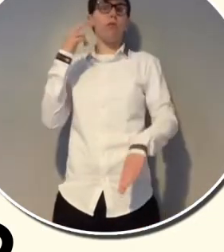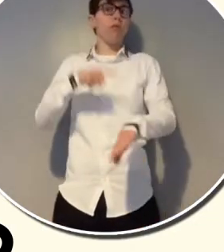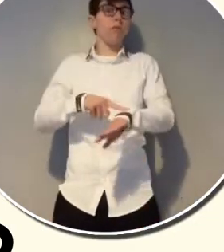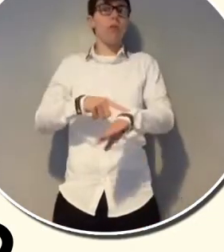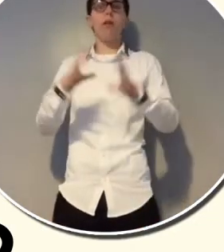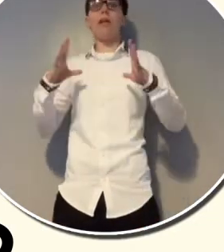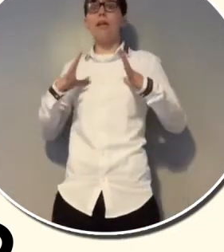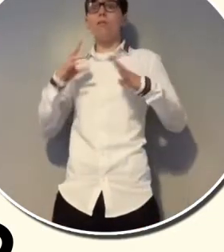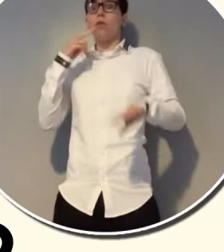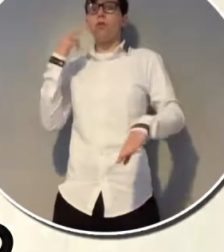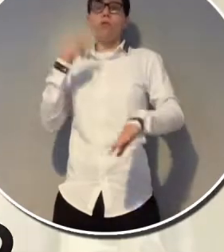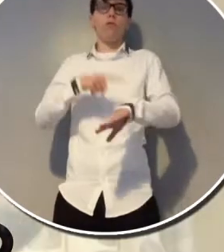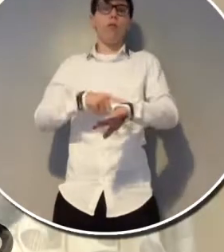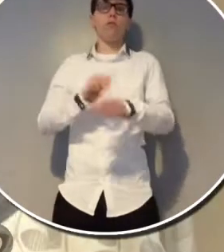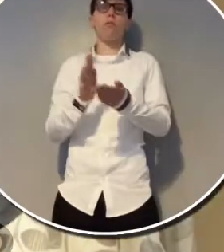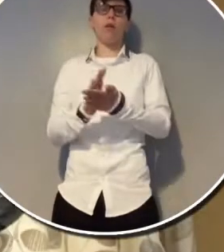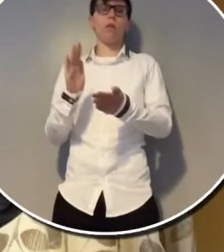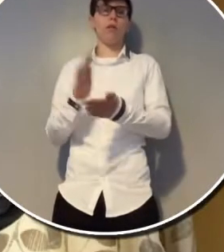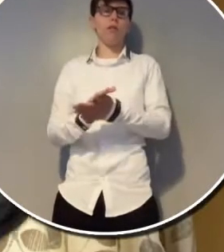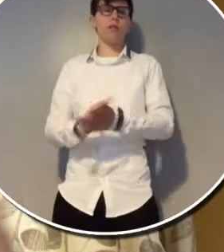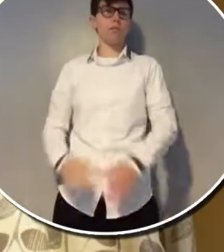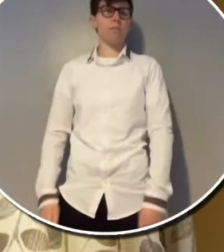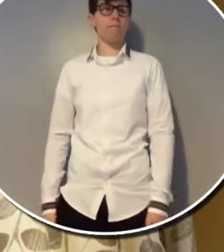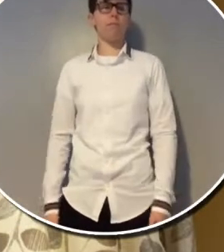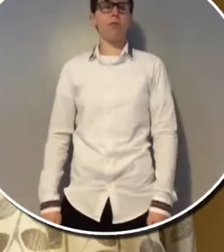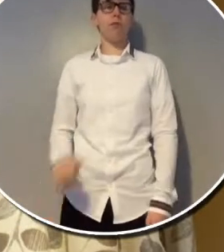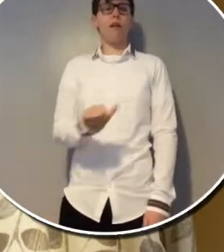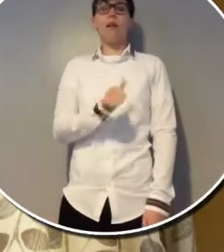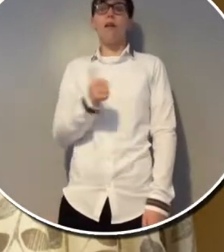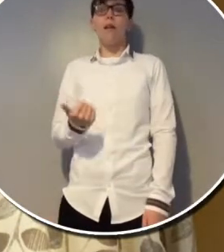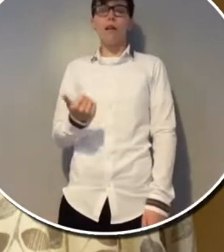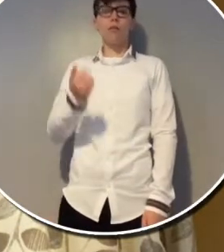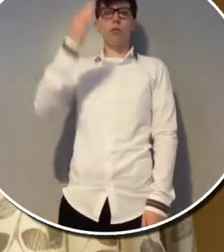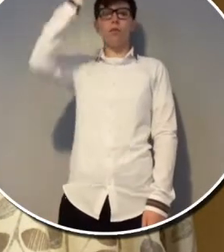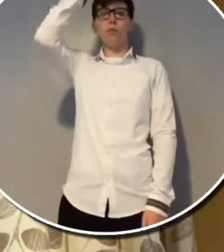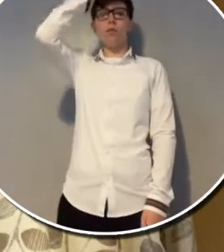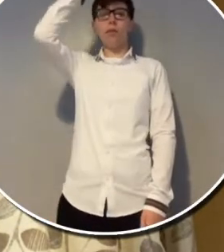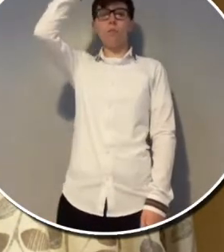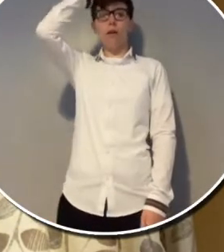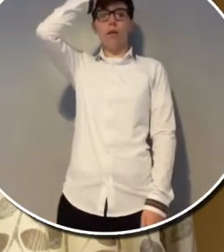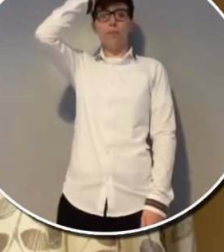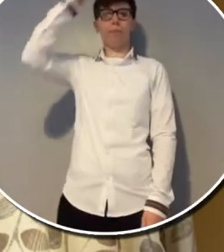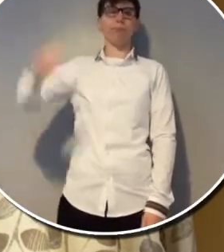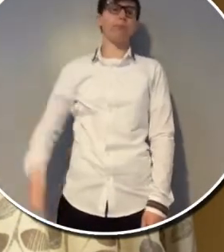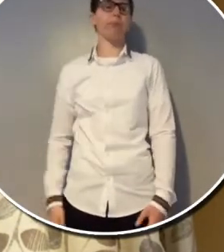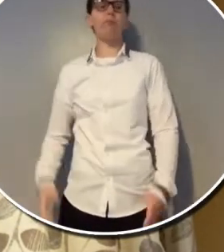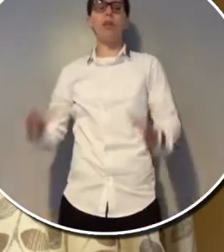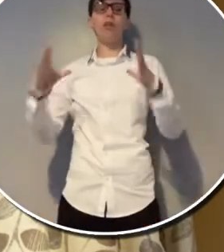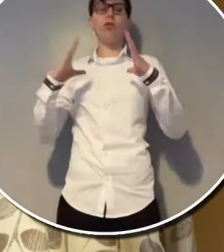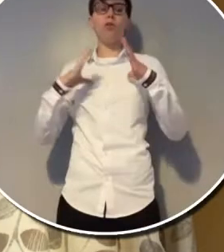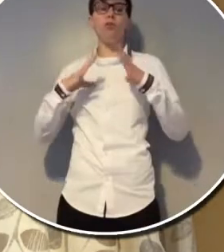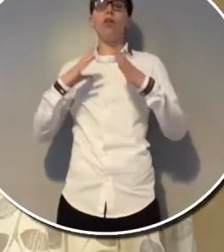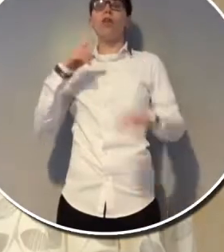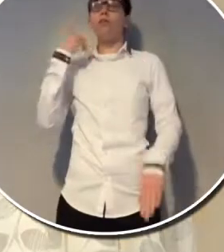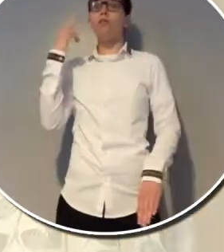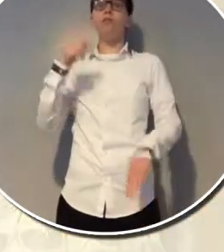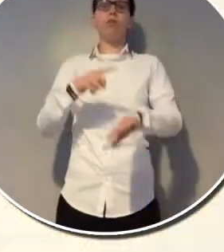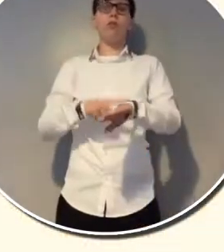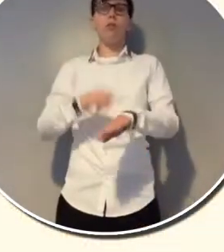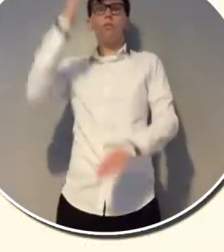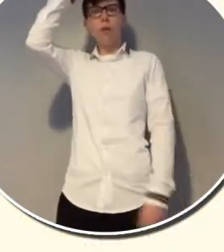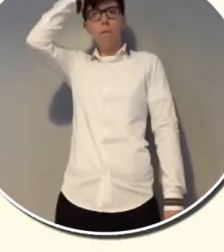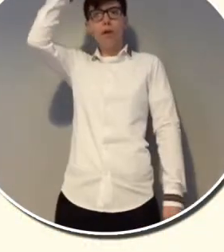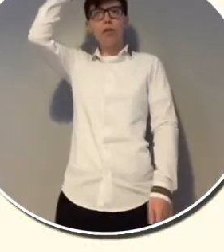if you're ready for rhyme time, pat your head. And for the last verse, can we all shout, I am? You